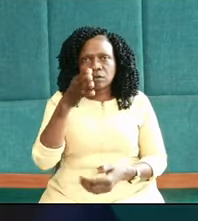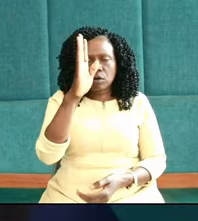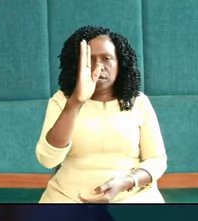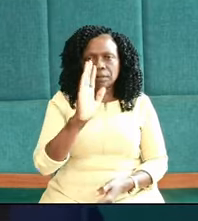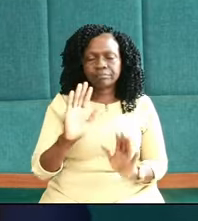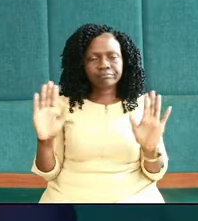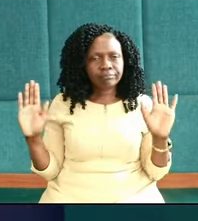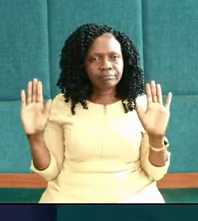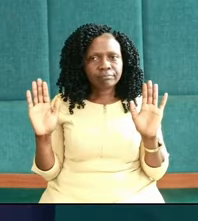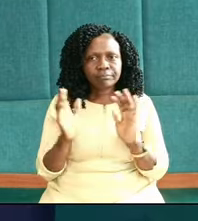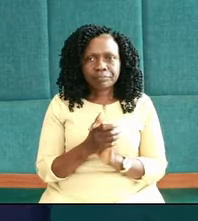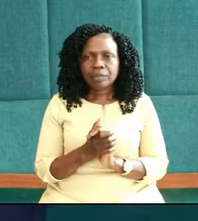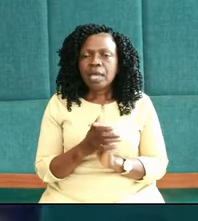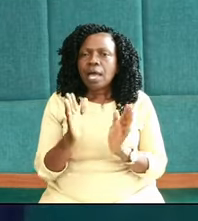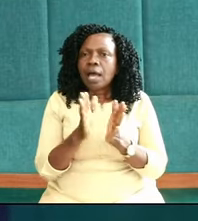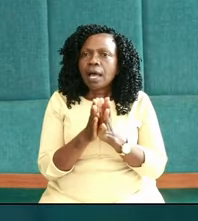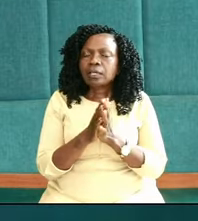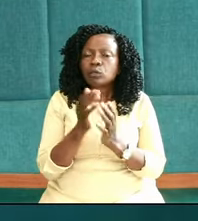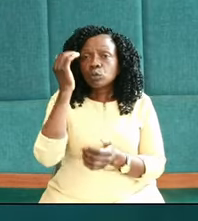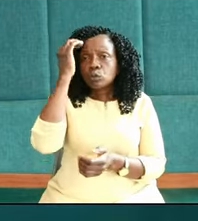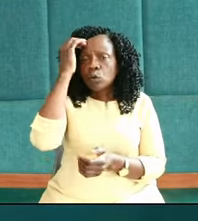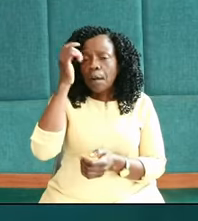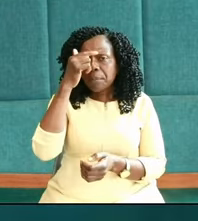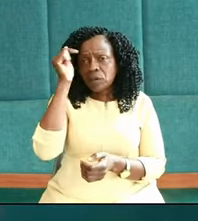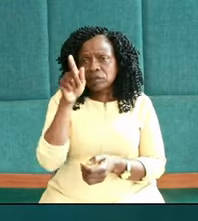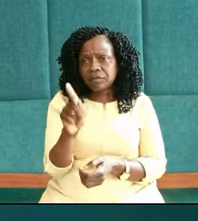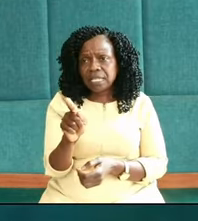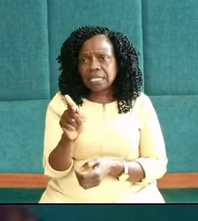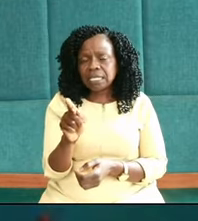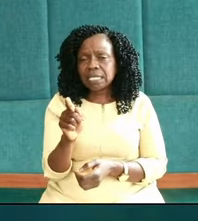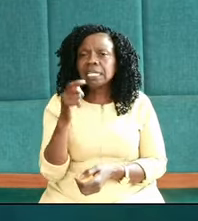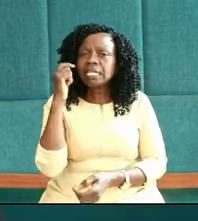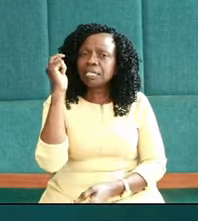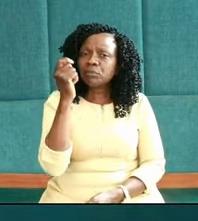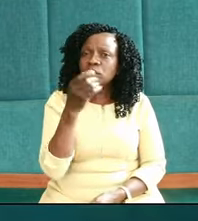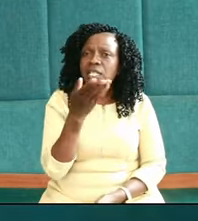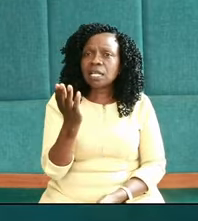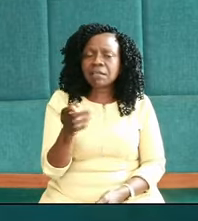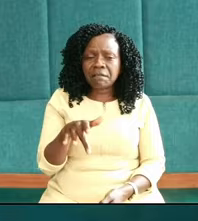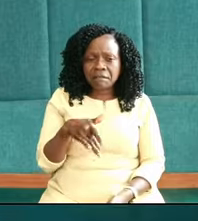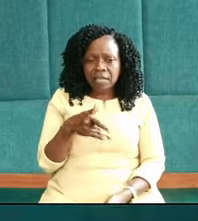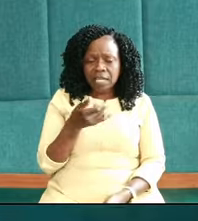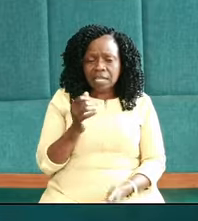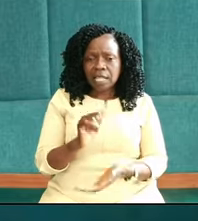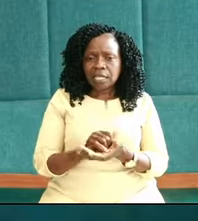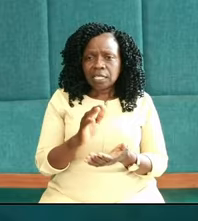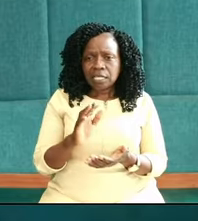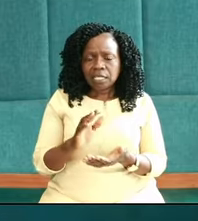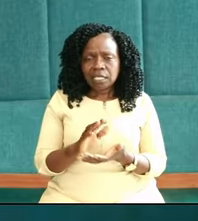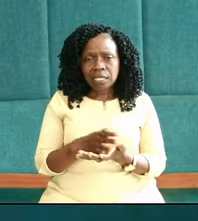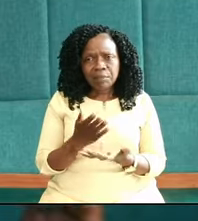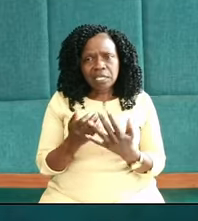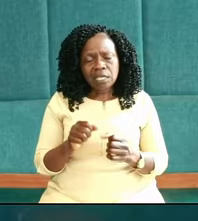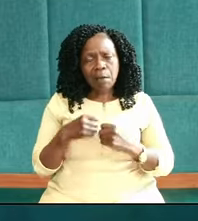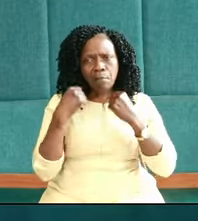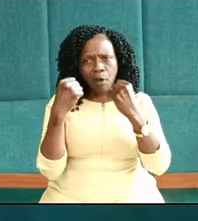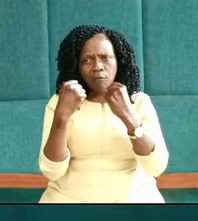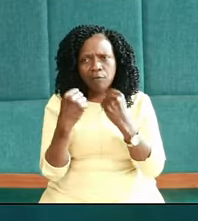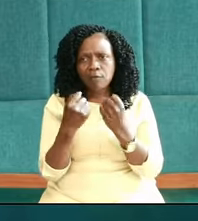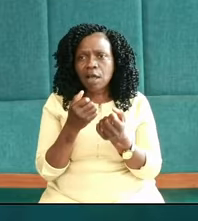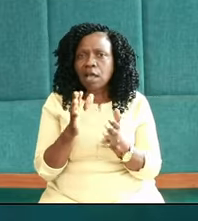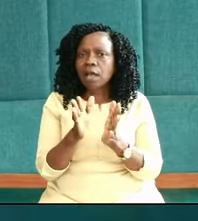God. And, you know, because of these testimonies, they are feeling that something is powerful.